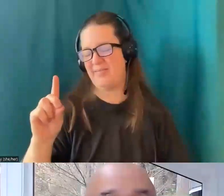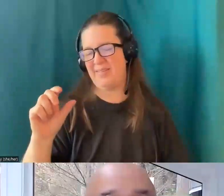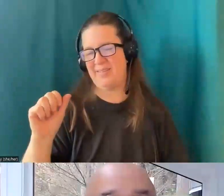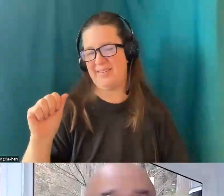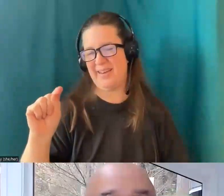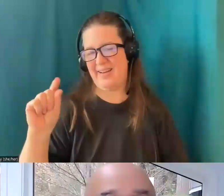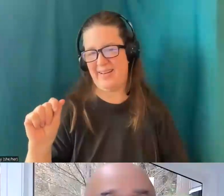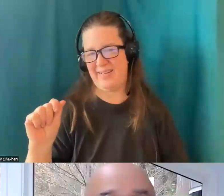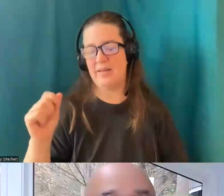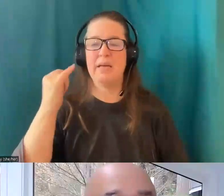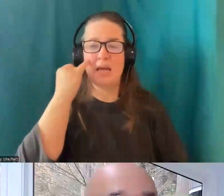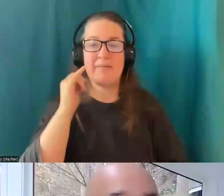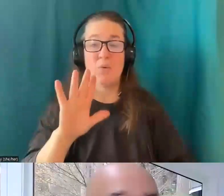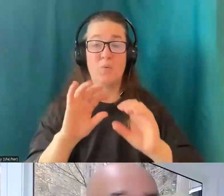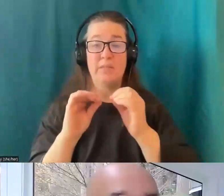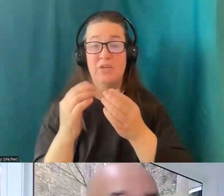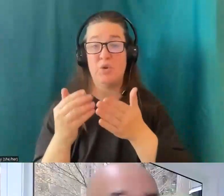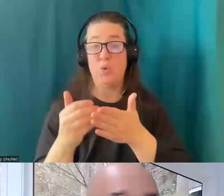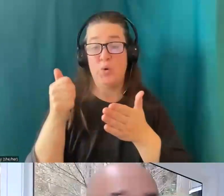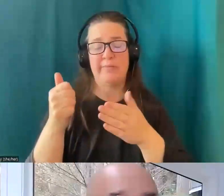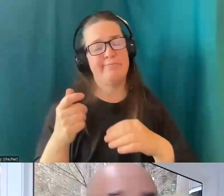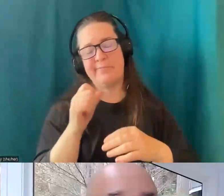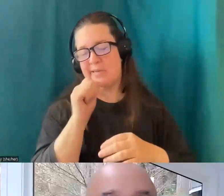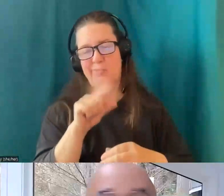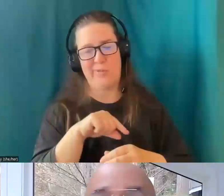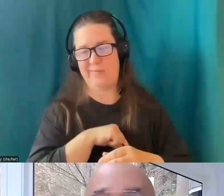not eligible for this grant.